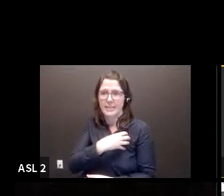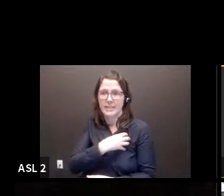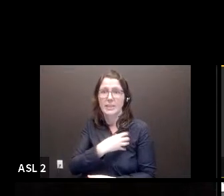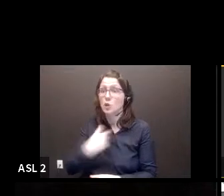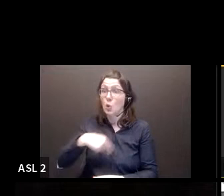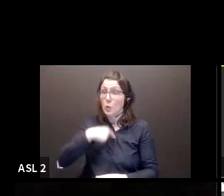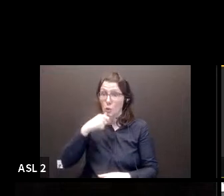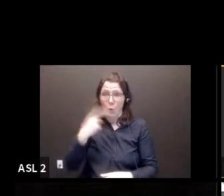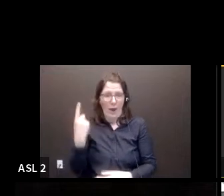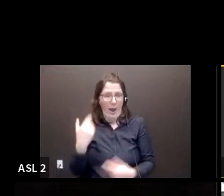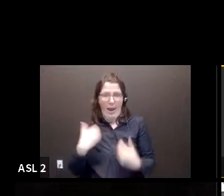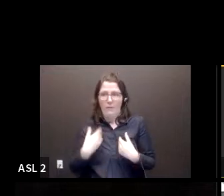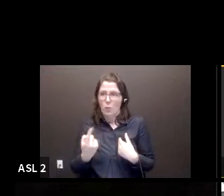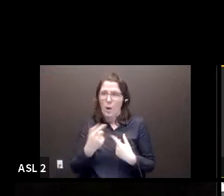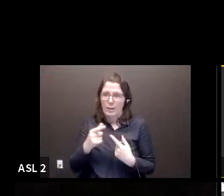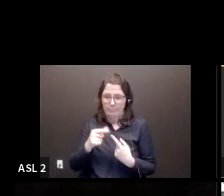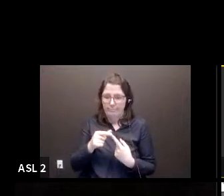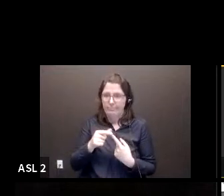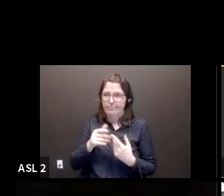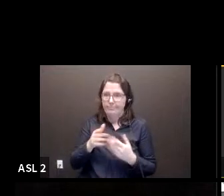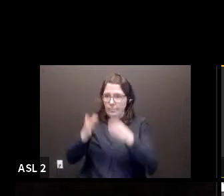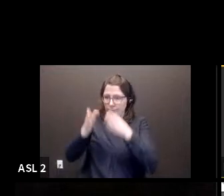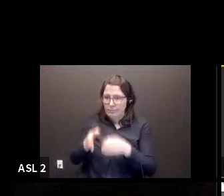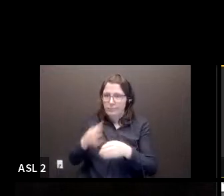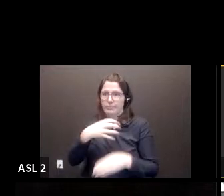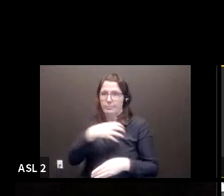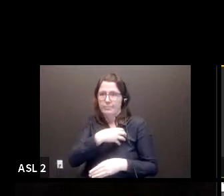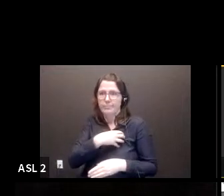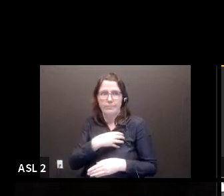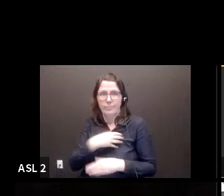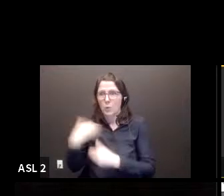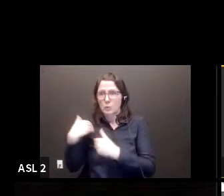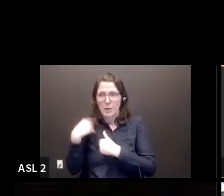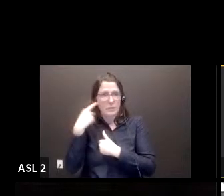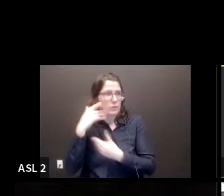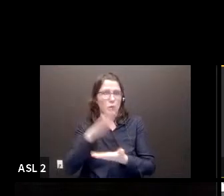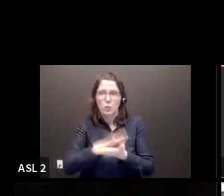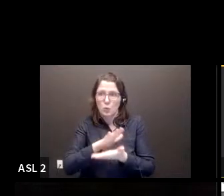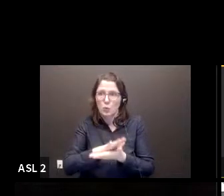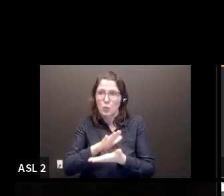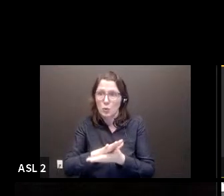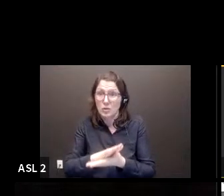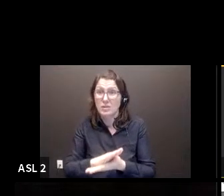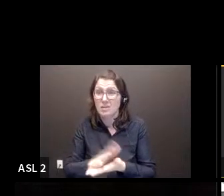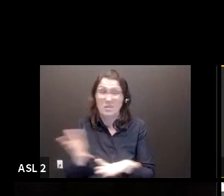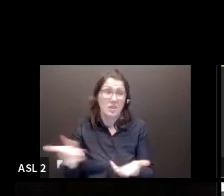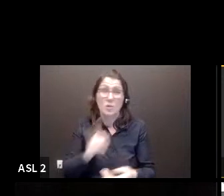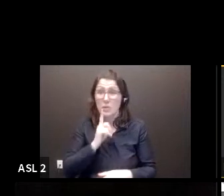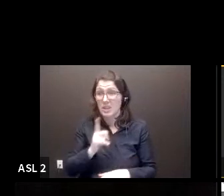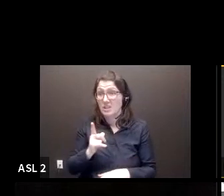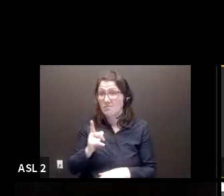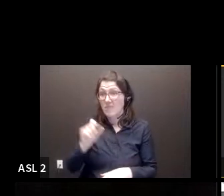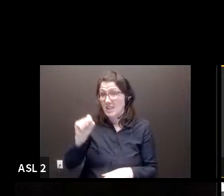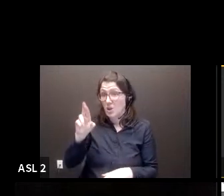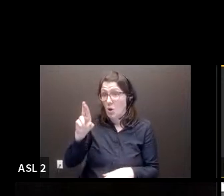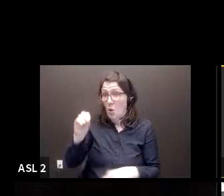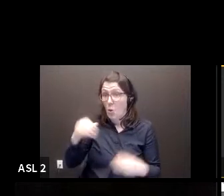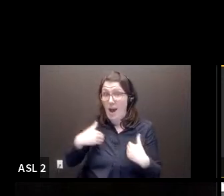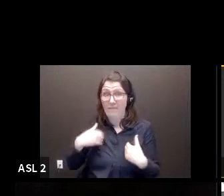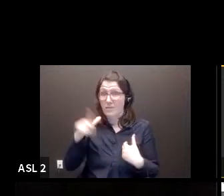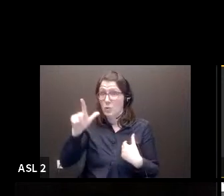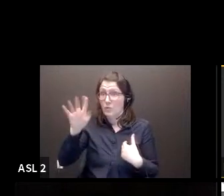school or in our case there was a series of schools 24 schools where principals had another administration had the ability to tap into them for various